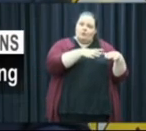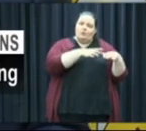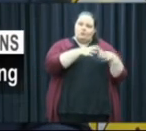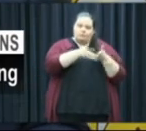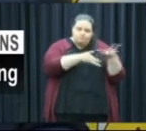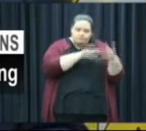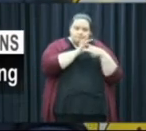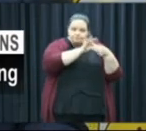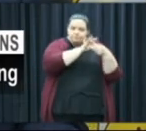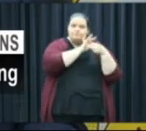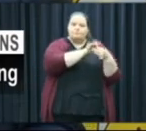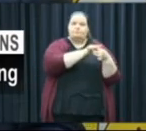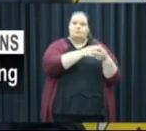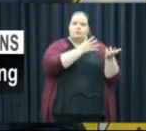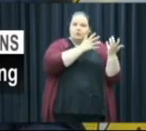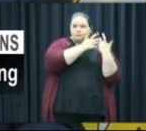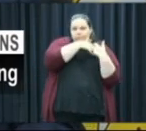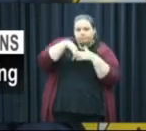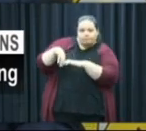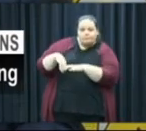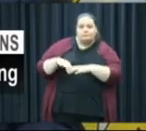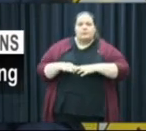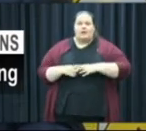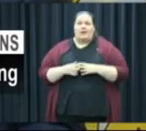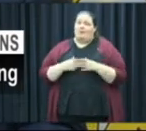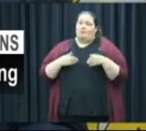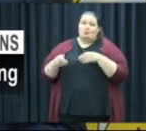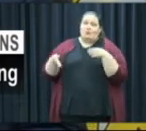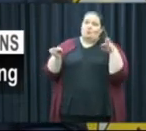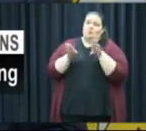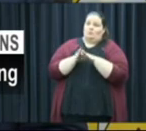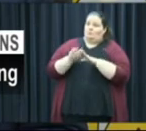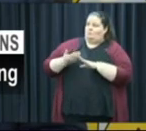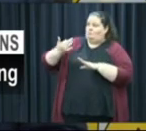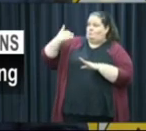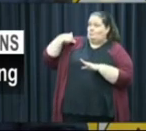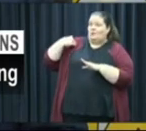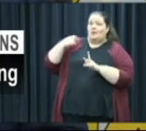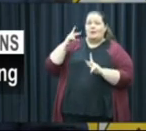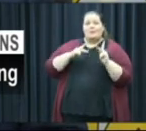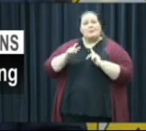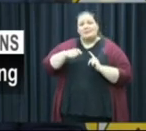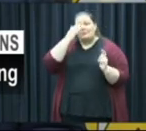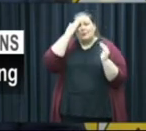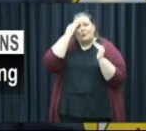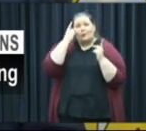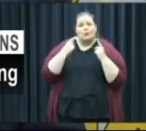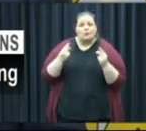or several weeks ago, officially. So I'm just saying people need to be cognizant of what they're